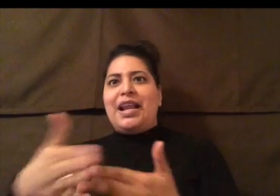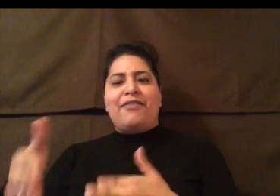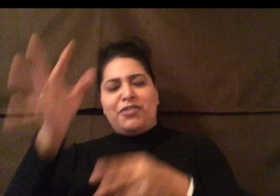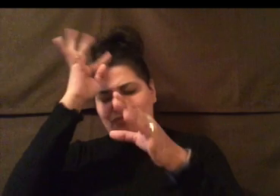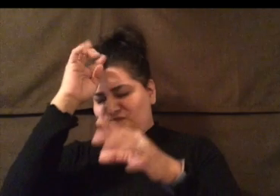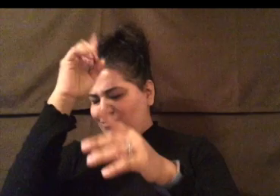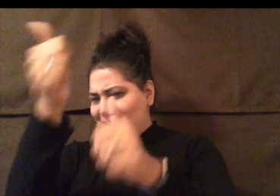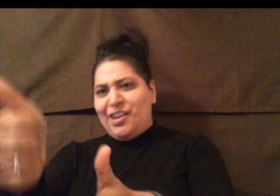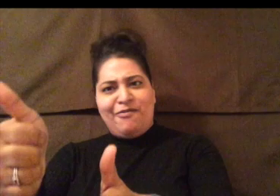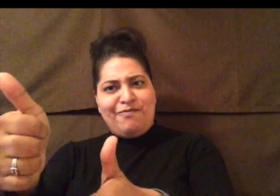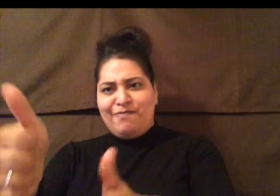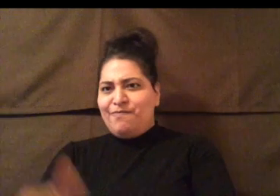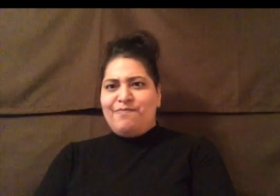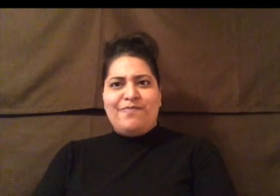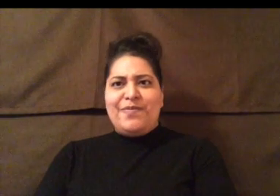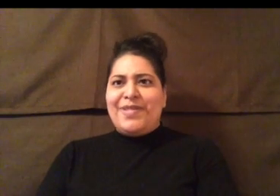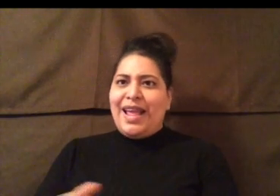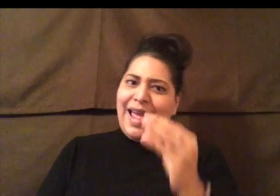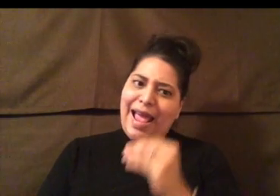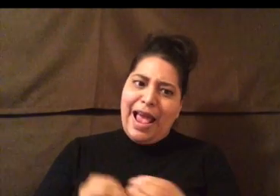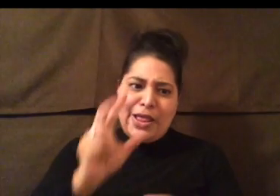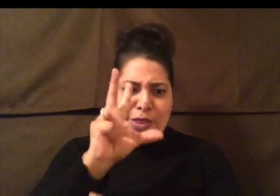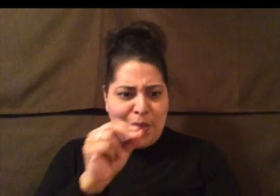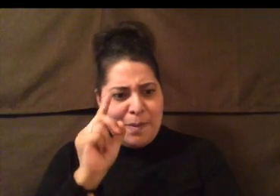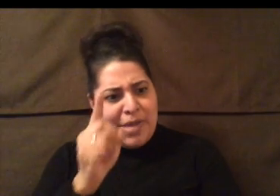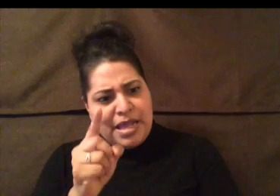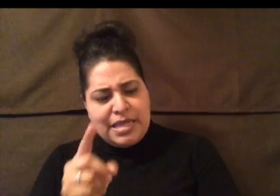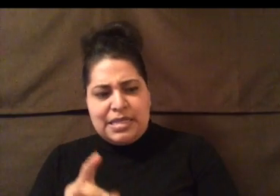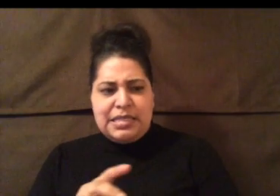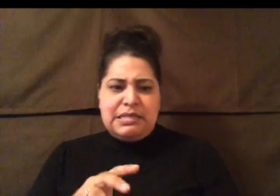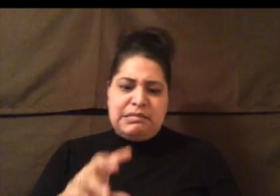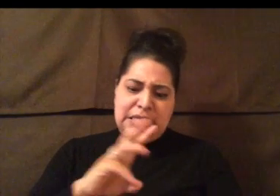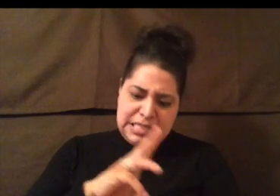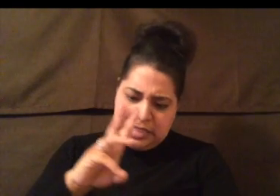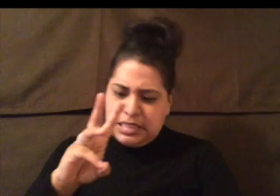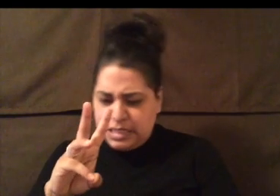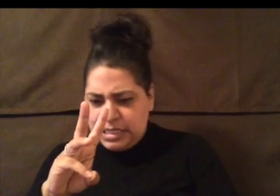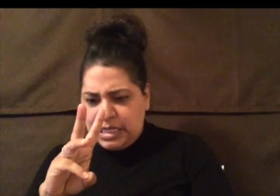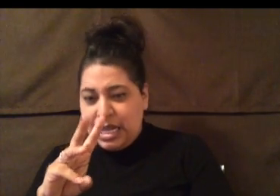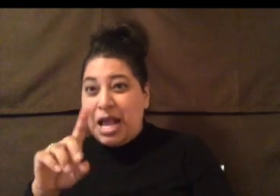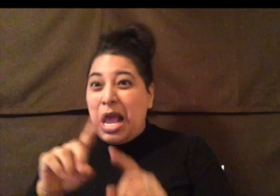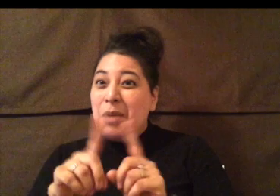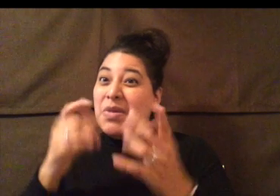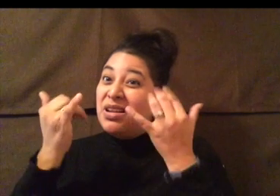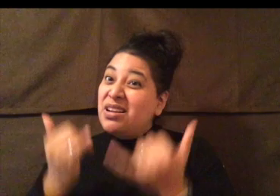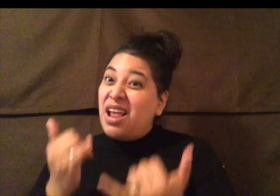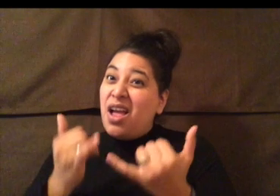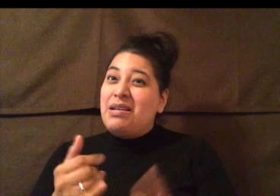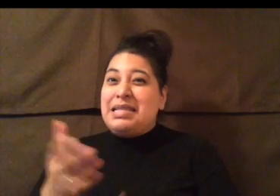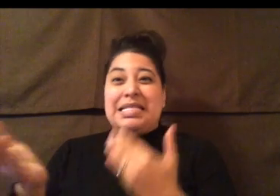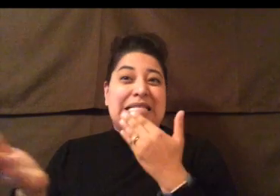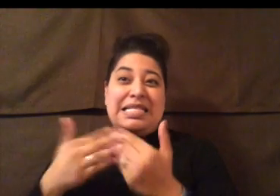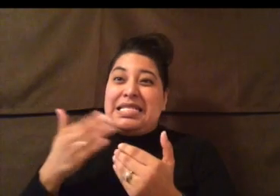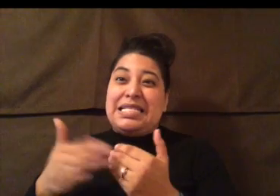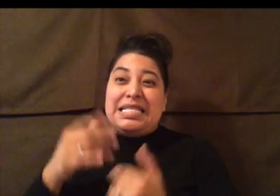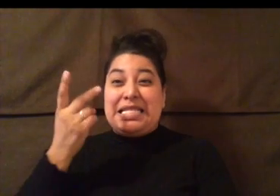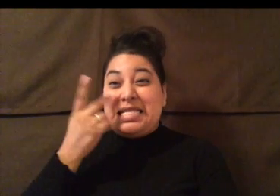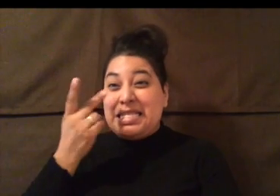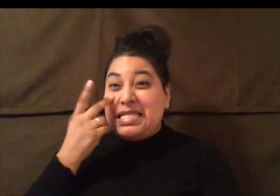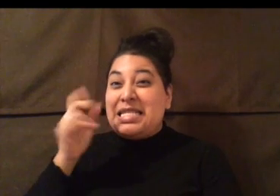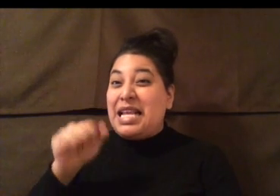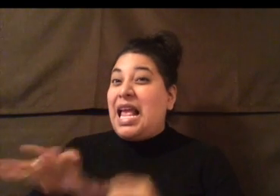And then I'm more comfortable going half an hour at a time, which is just fine. Whatever works best for